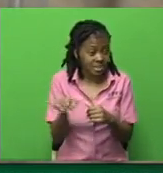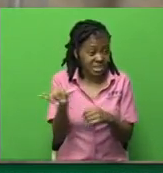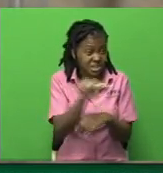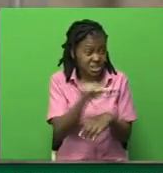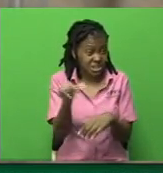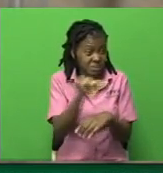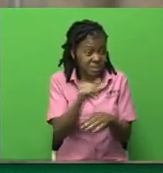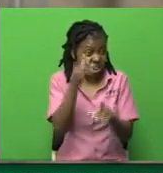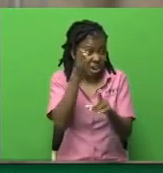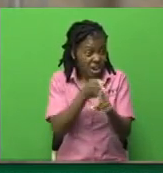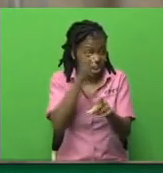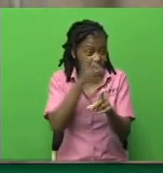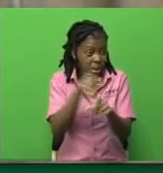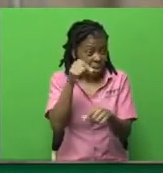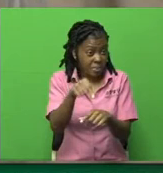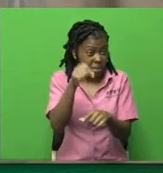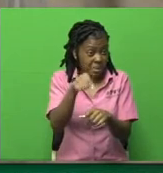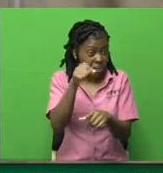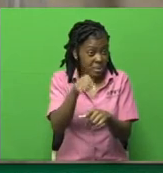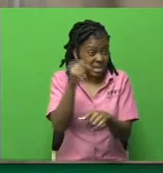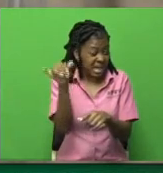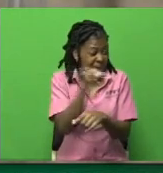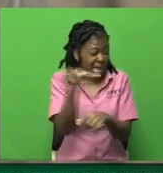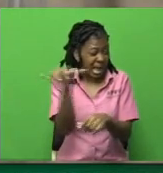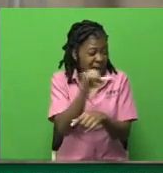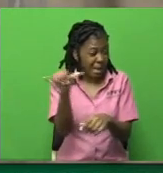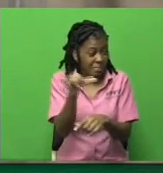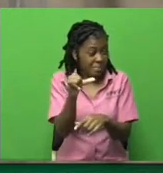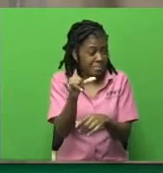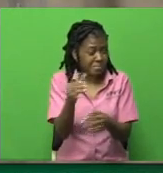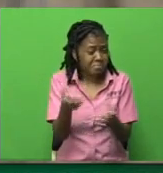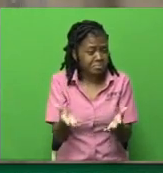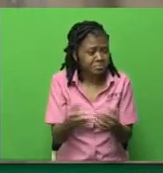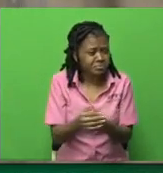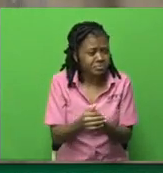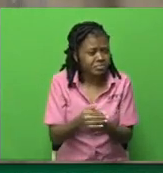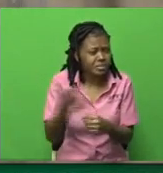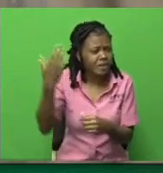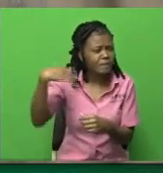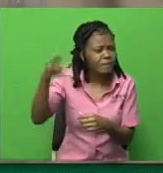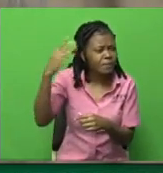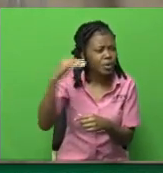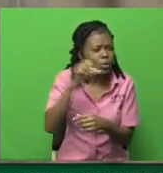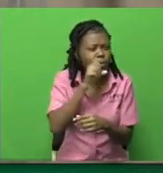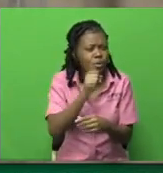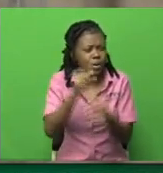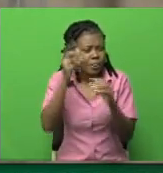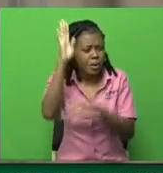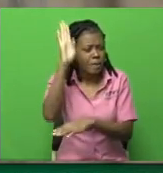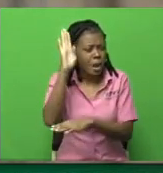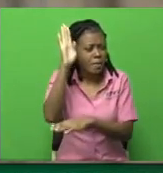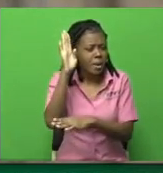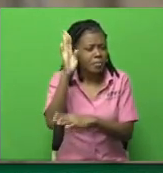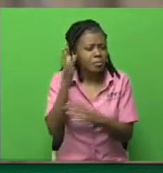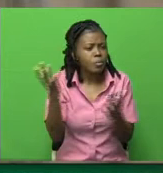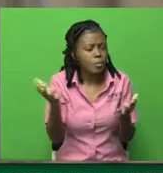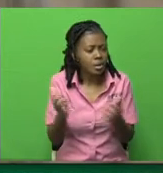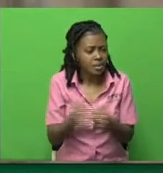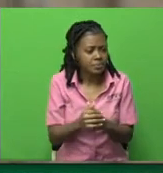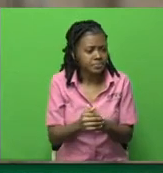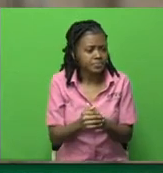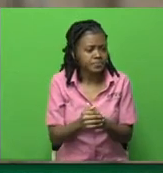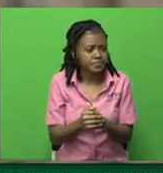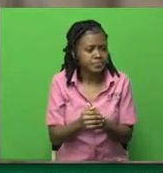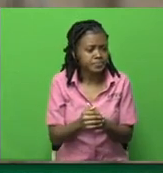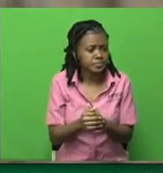in this Parliament and I asked about projects that was promised by then Minister Lee Hunt as it relates to aging